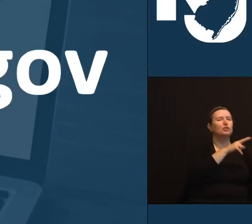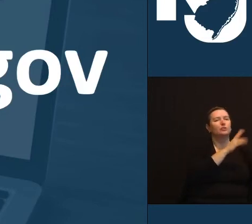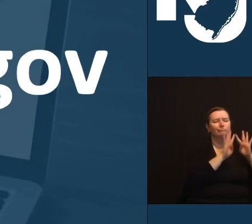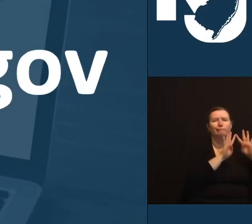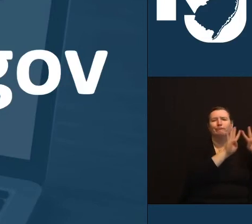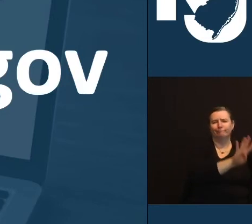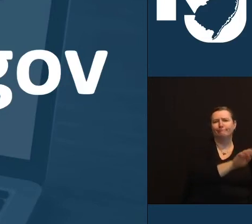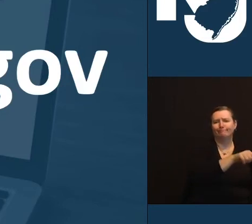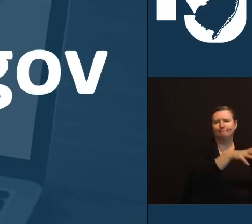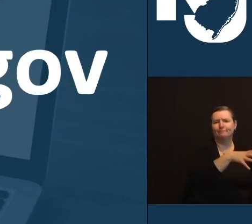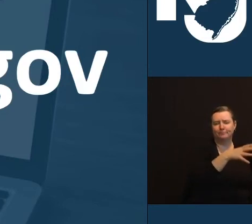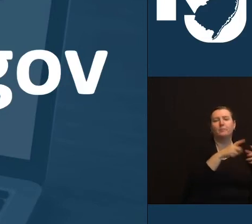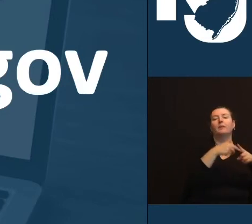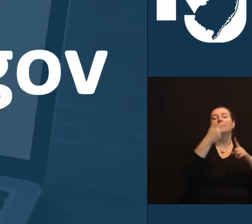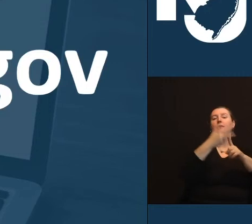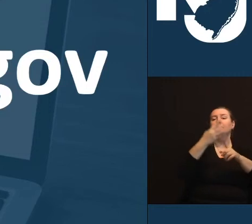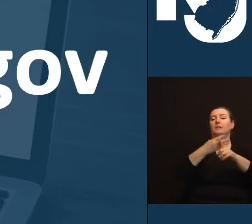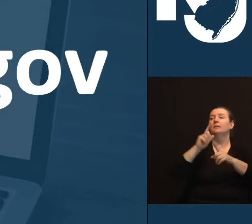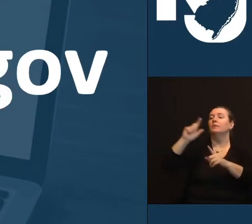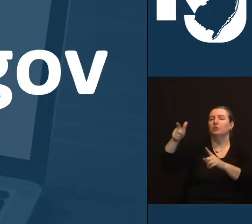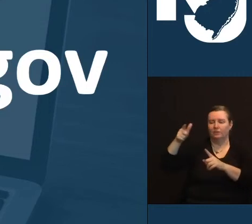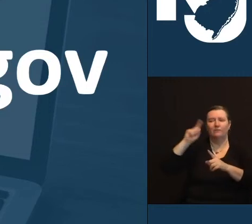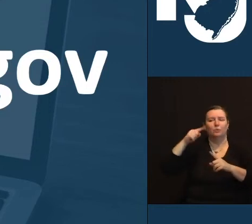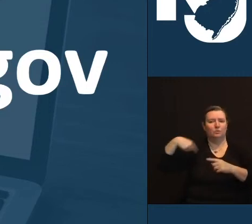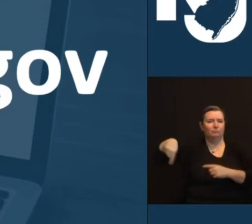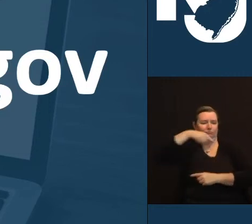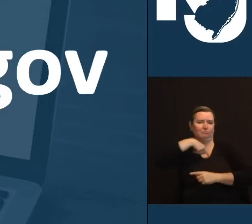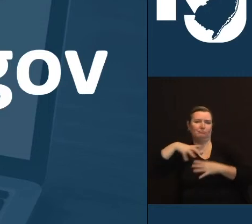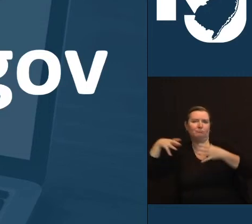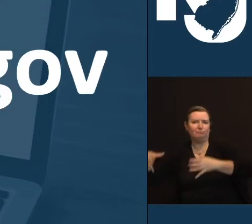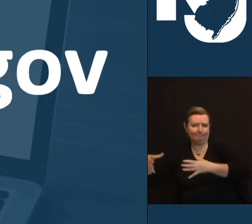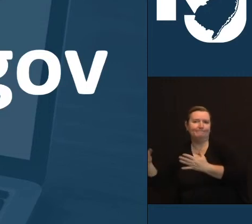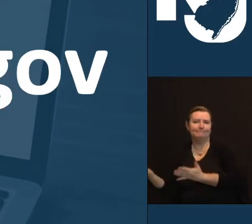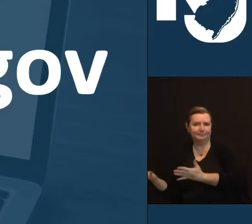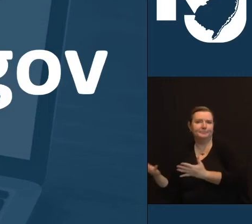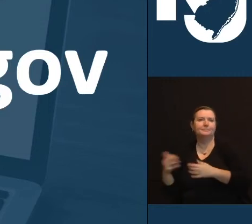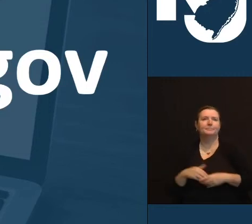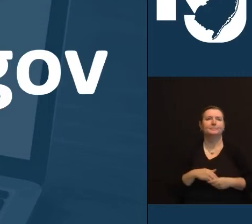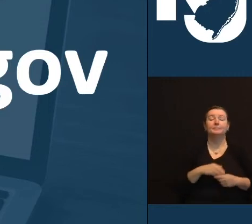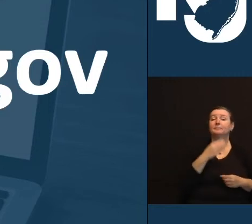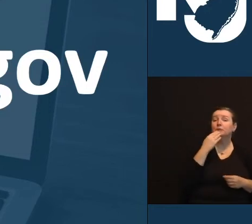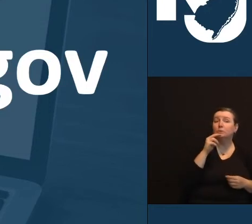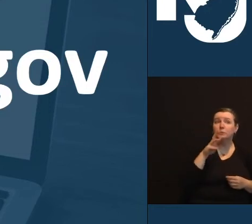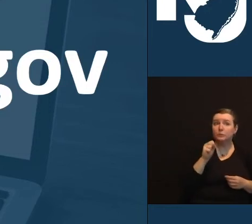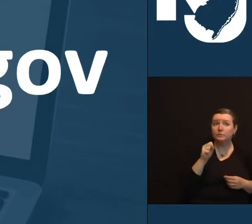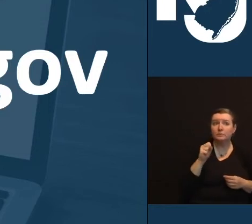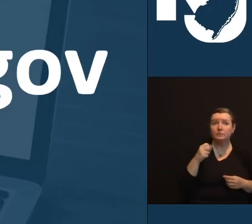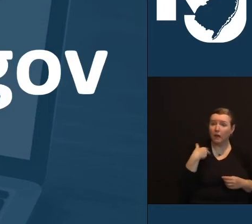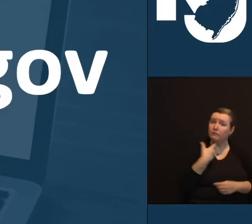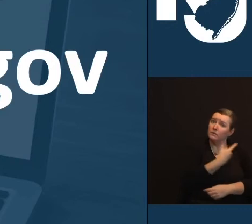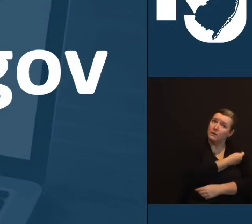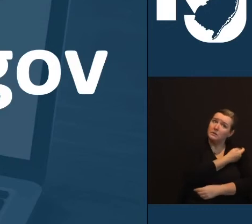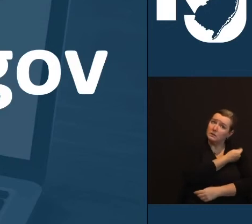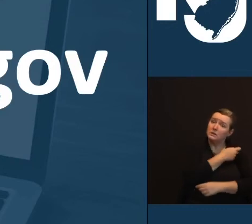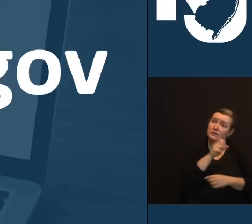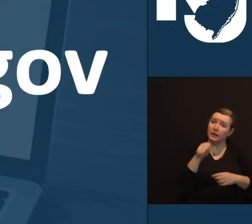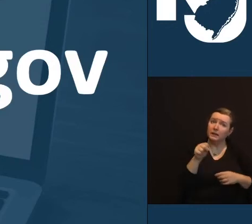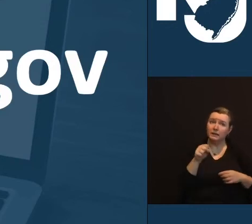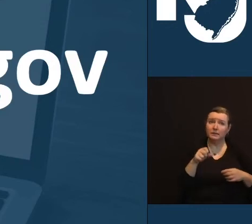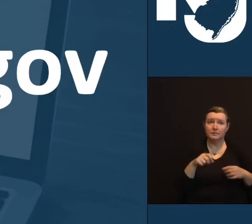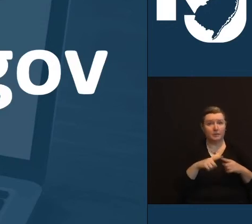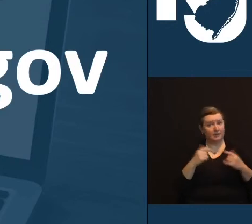distribution. Again, the news is really good, but it's not a light switch that we can flip tomorrow. Everyone wants to know when this is going to be